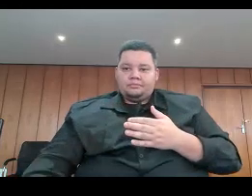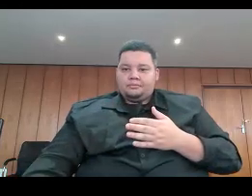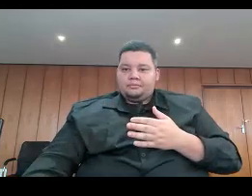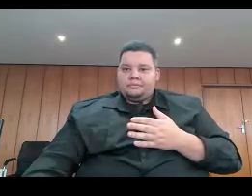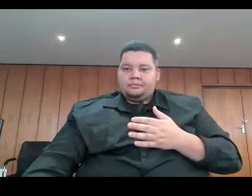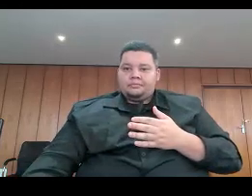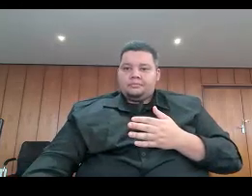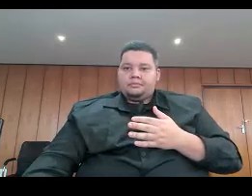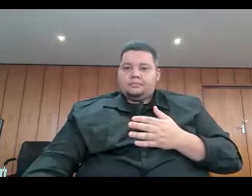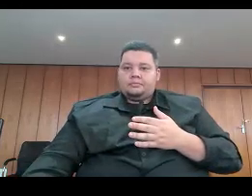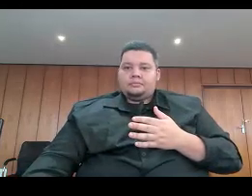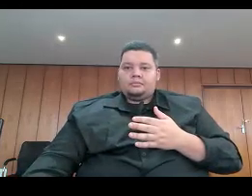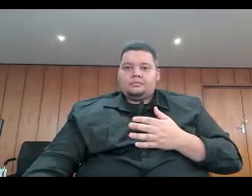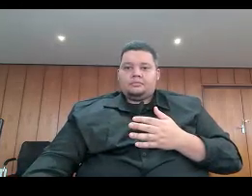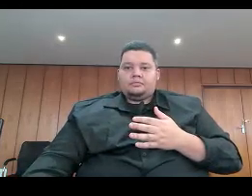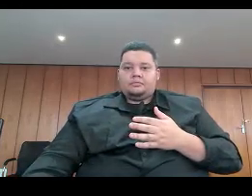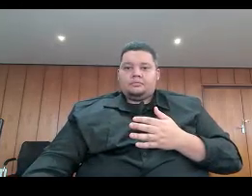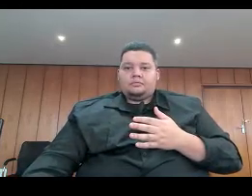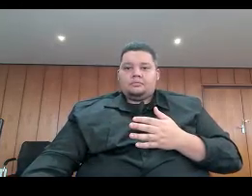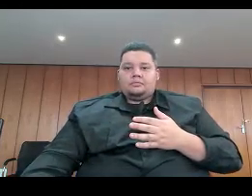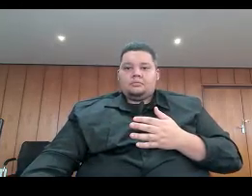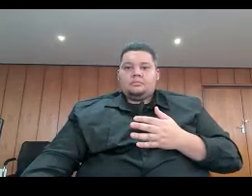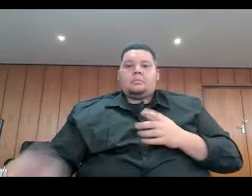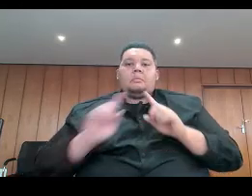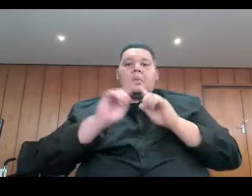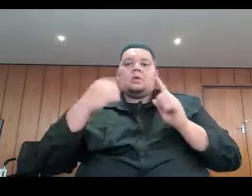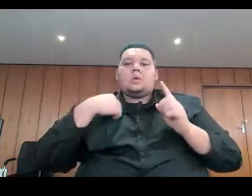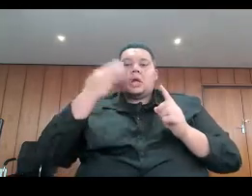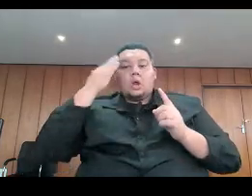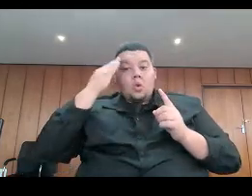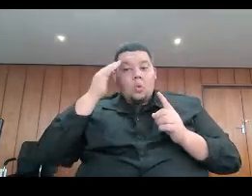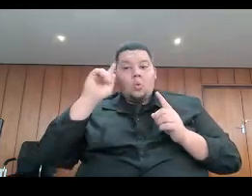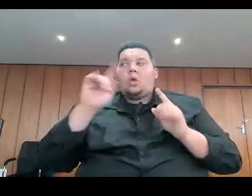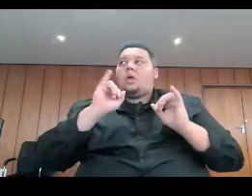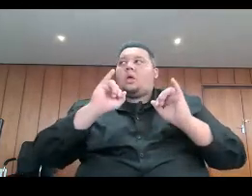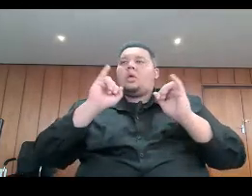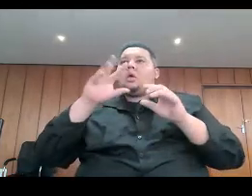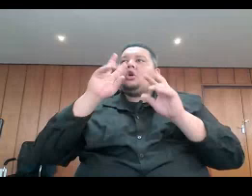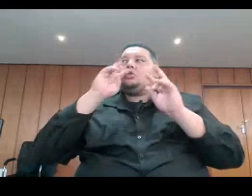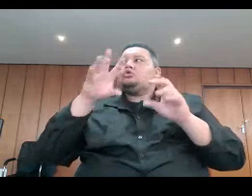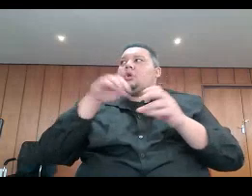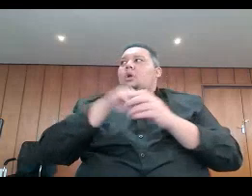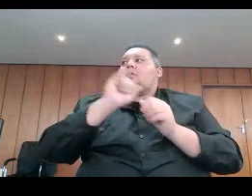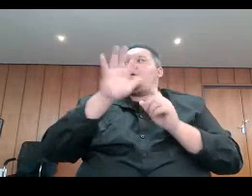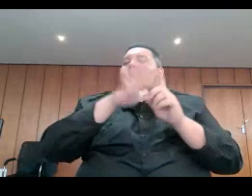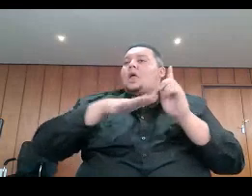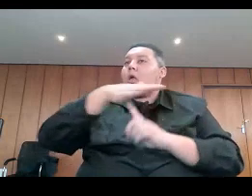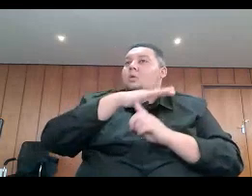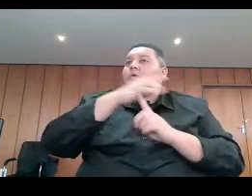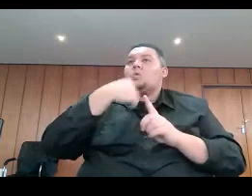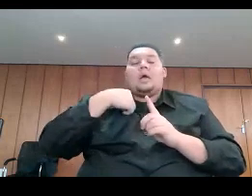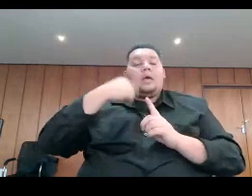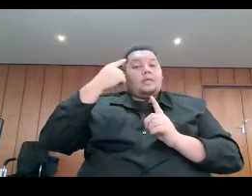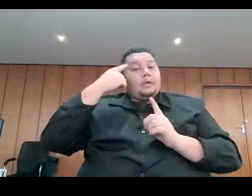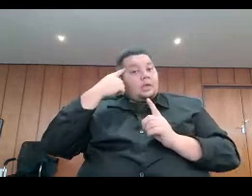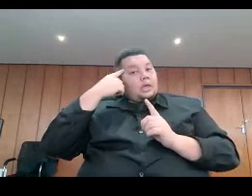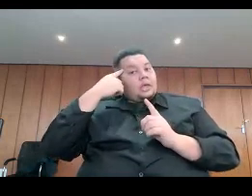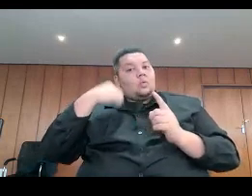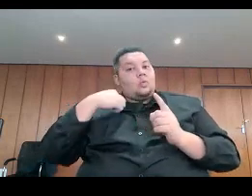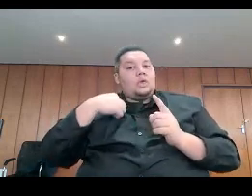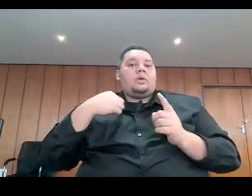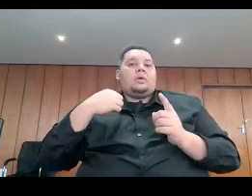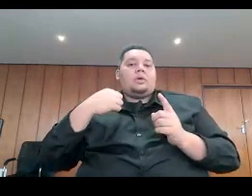impact. But what I know is that there hardly is much research in that area. And I think that